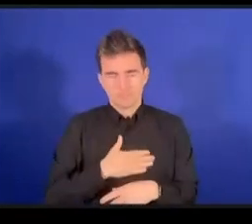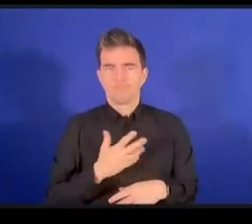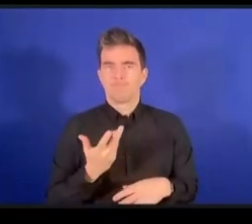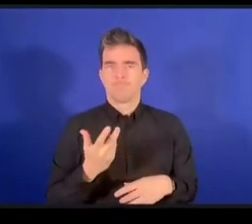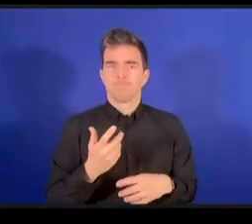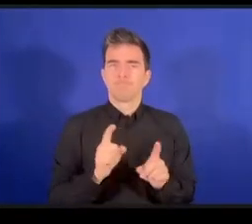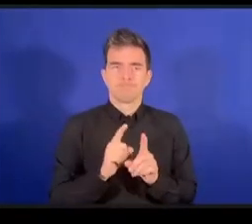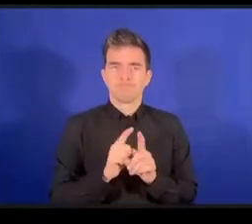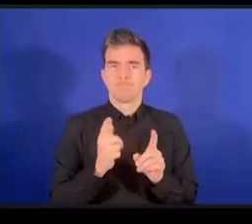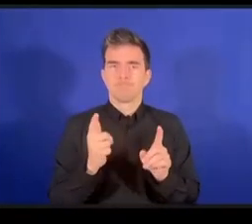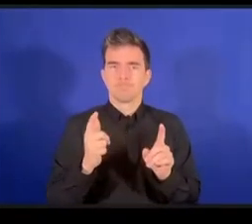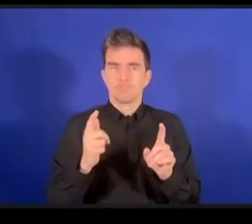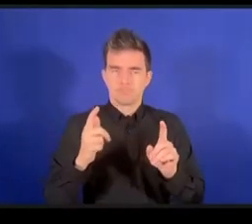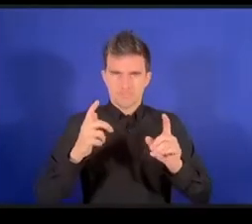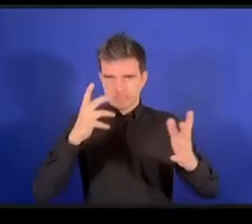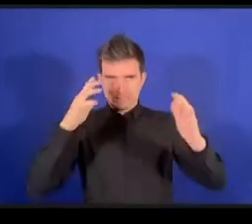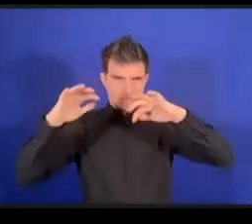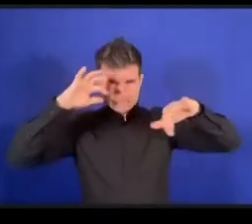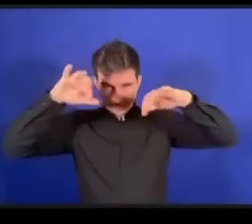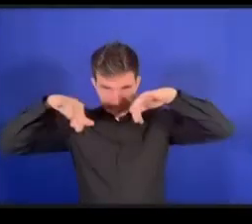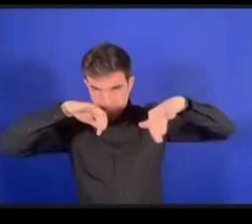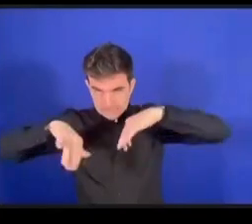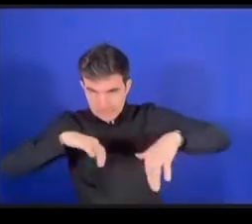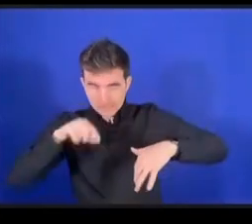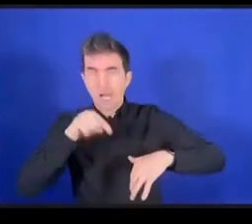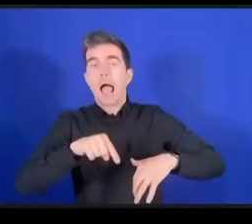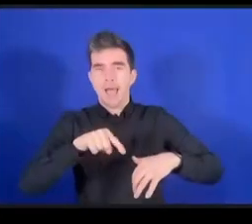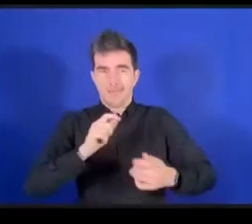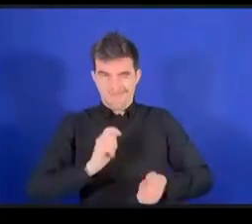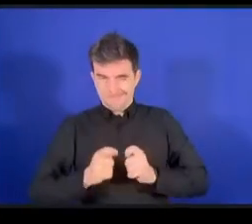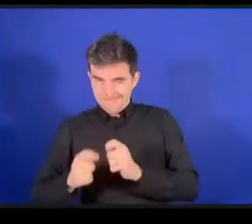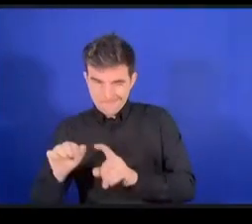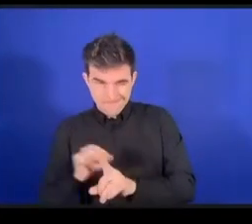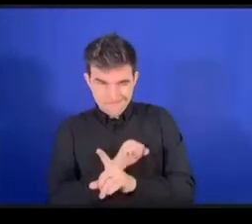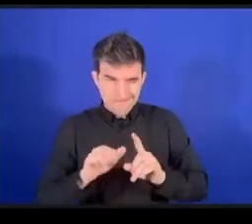happen. And then the second one, I think simply